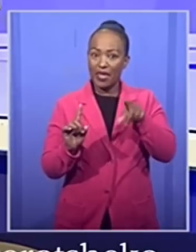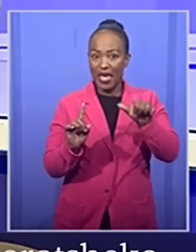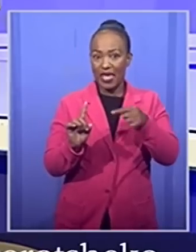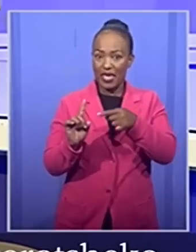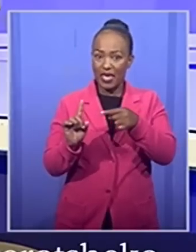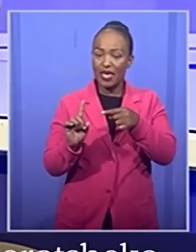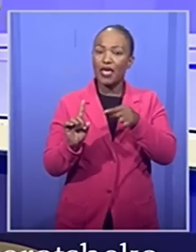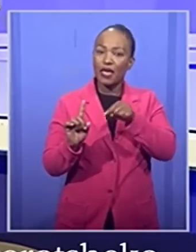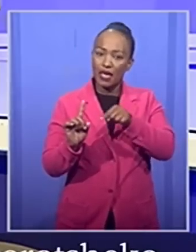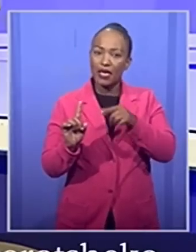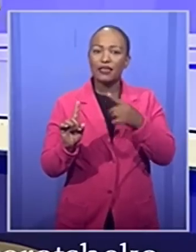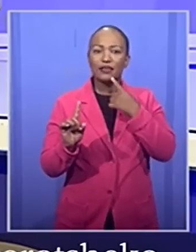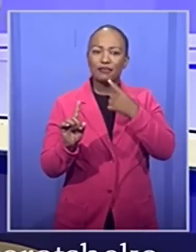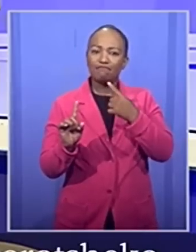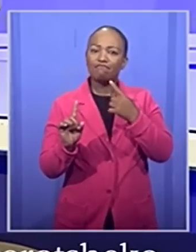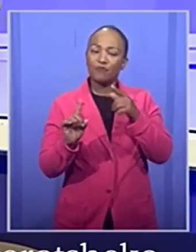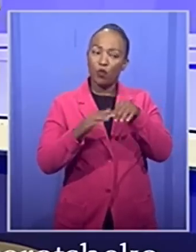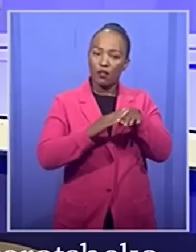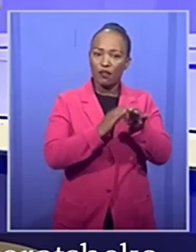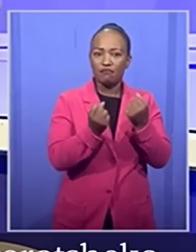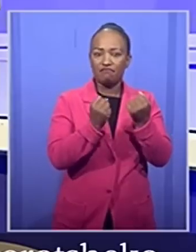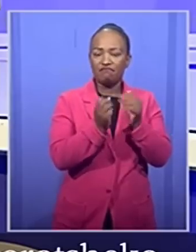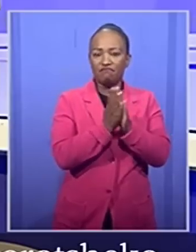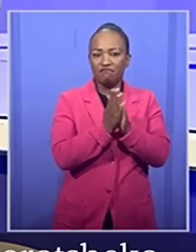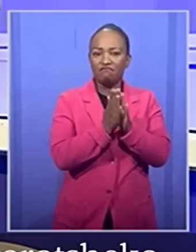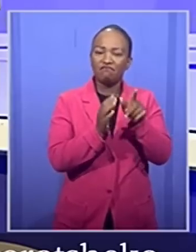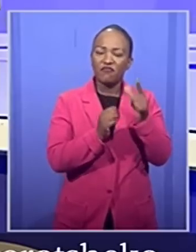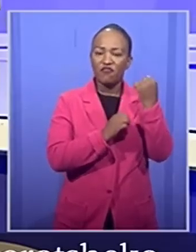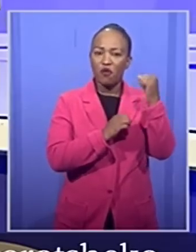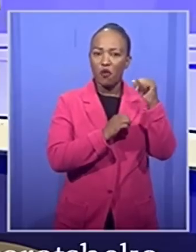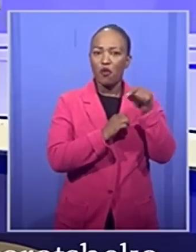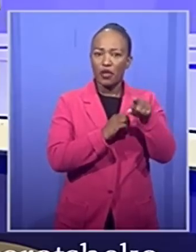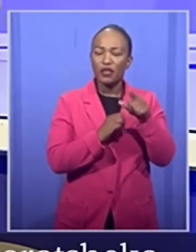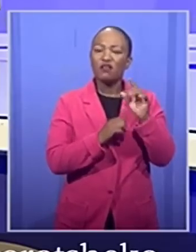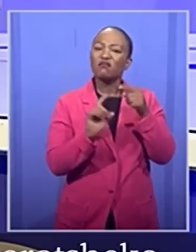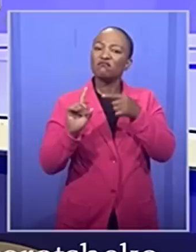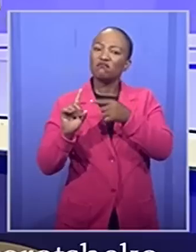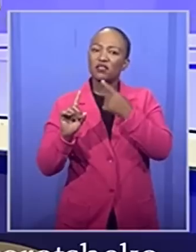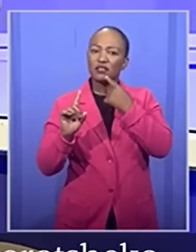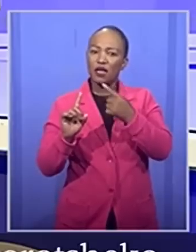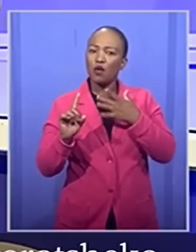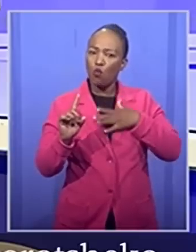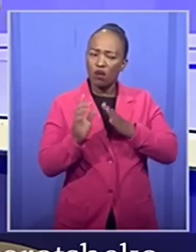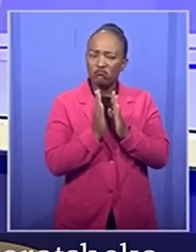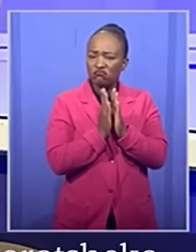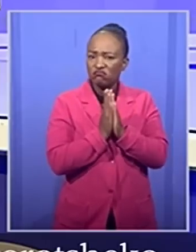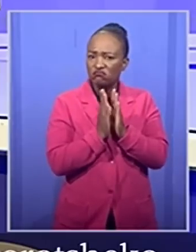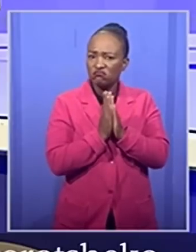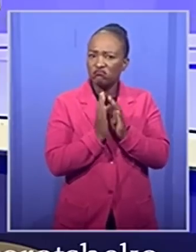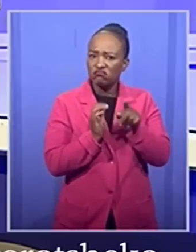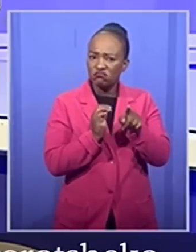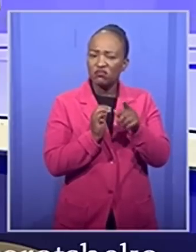ya boipiletšo. Cholota o boditše kgorokgolo ya tsheko ya Free State gore o ikemišeditše go dira kgopelo ya